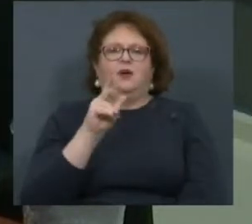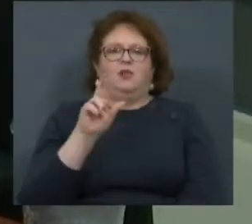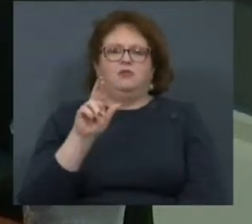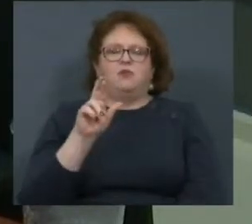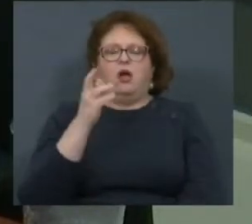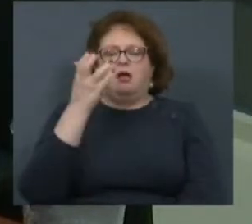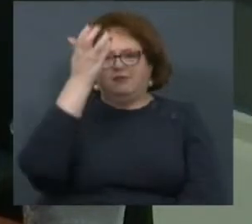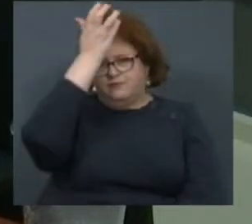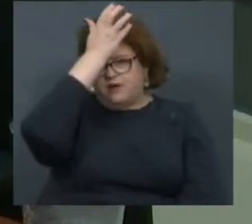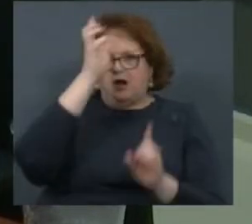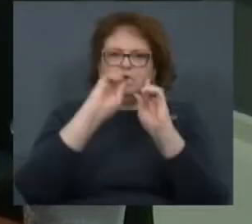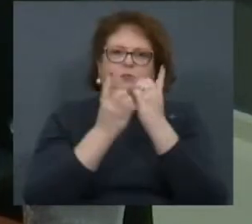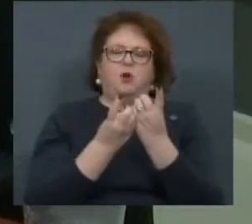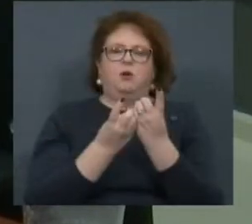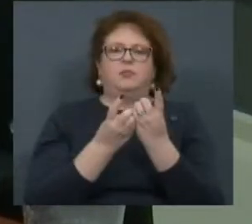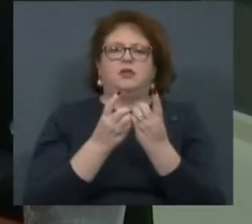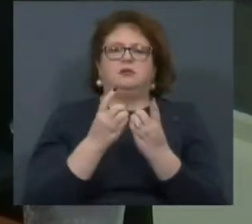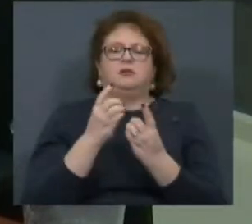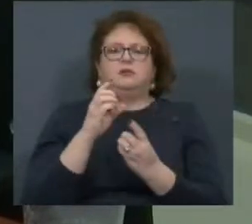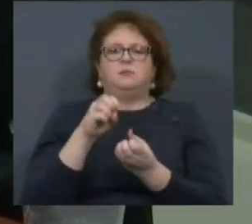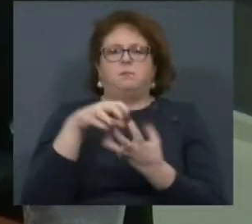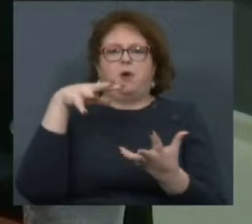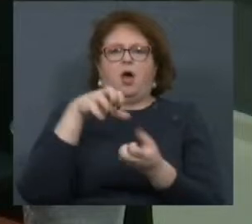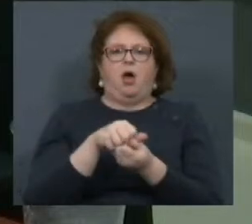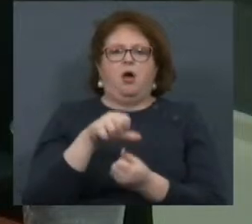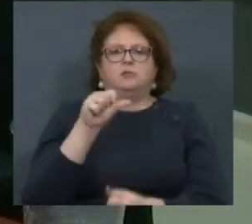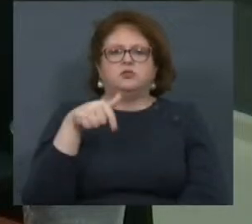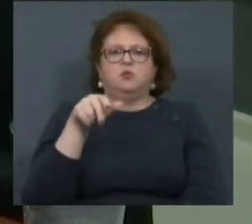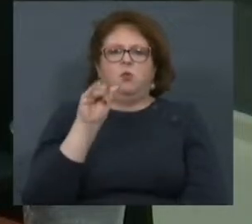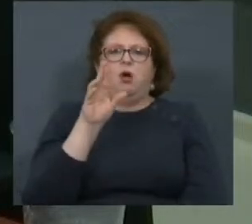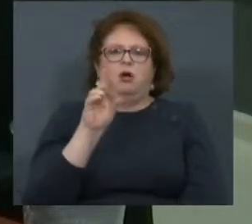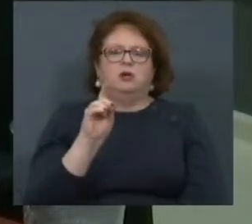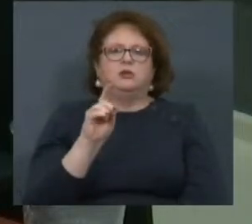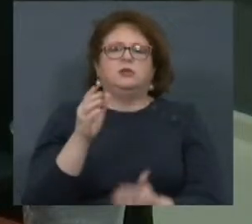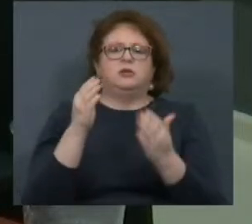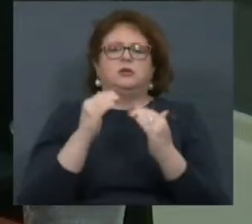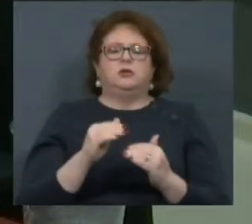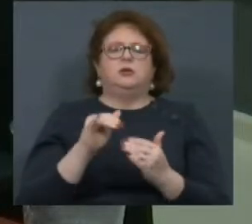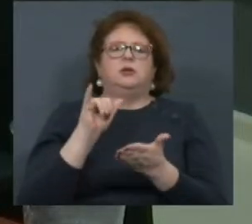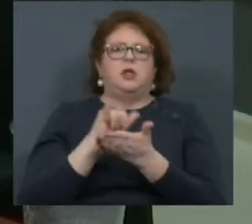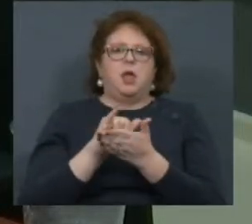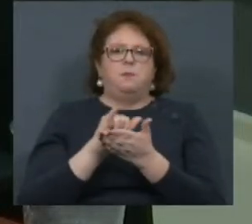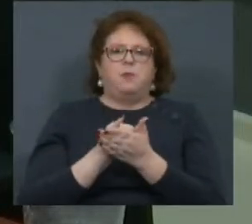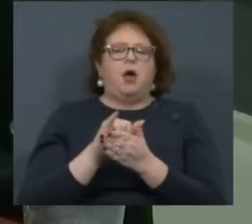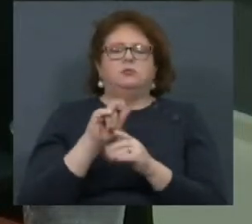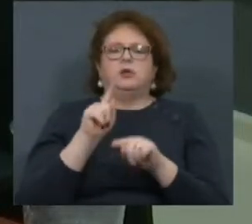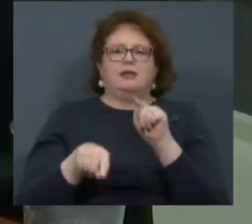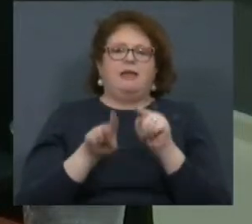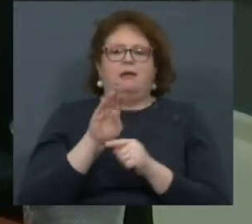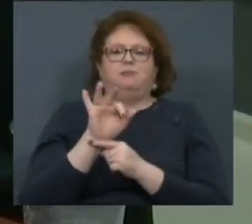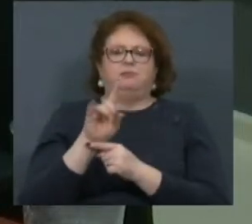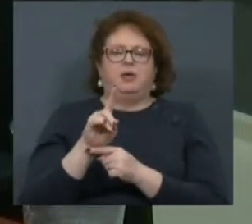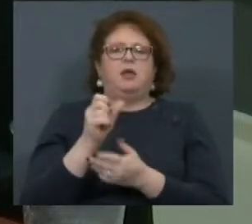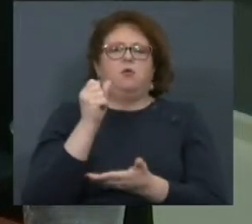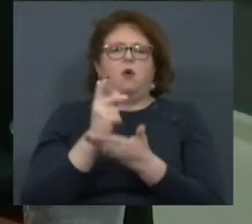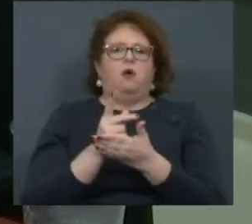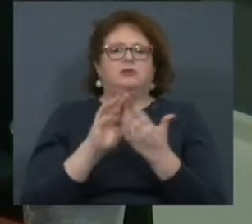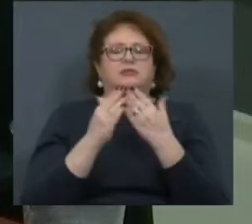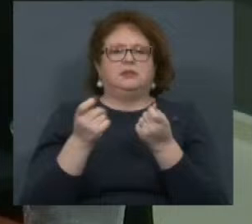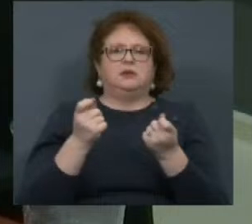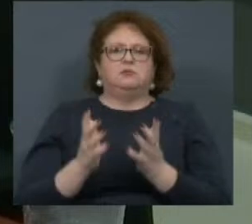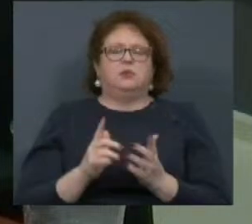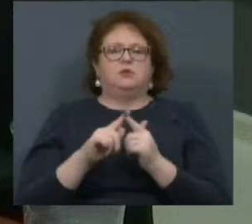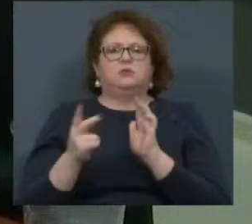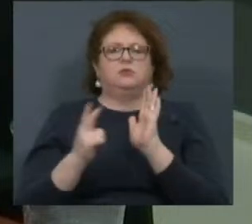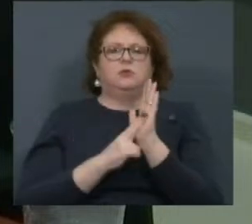bomb squad, to declare an emergency and for other purposes. An ordinance to declare it impractical and unfeasible to bid to authorize the city manager to enter